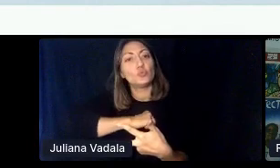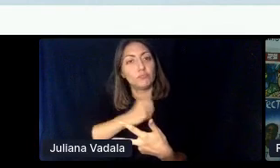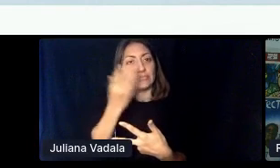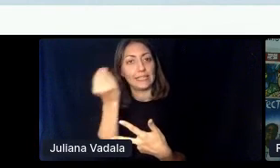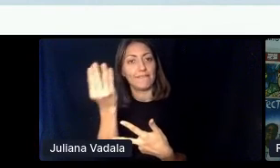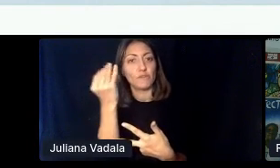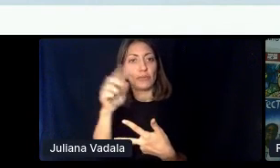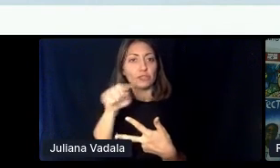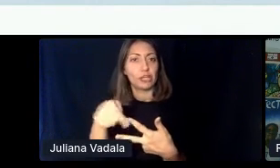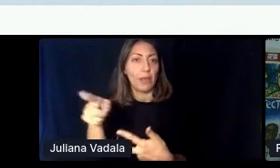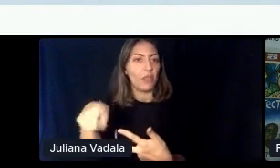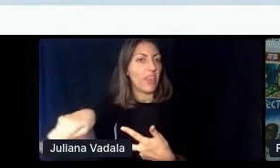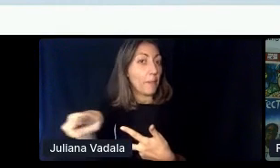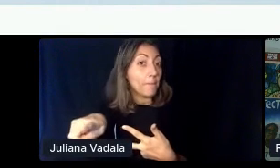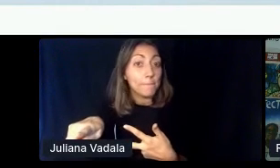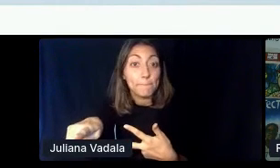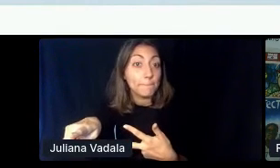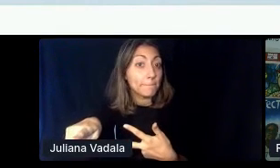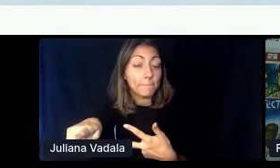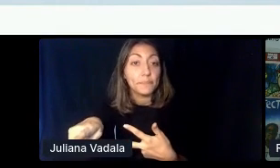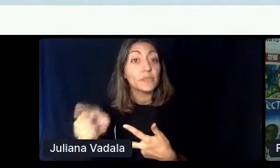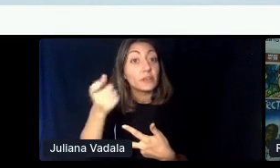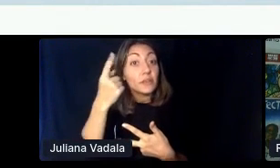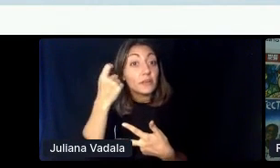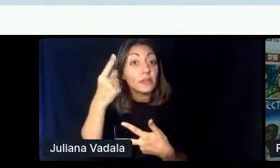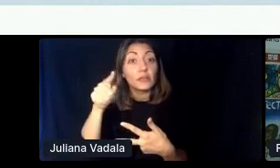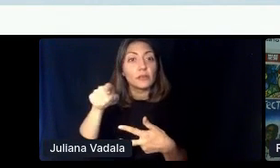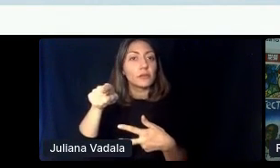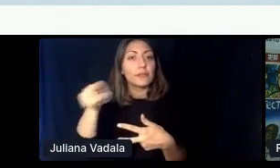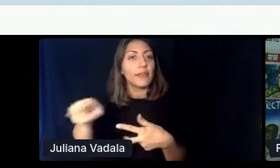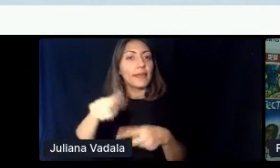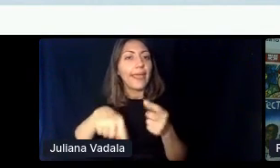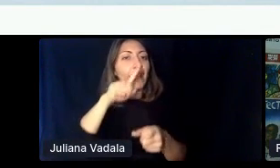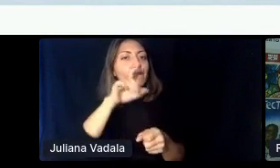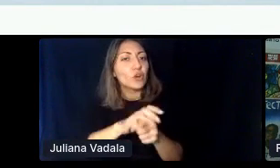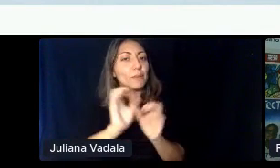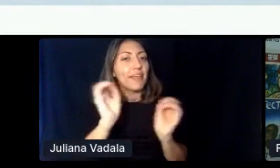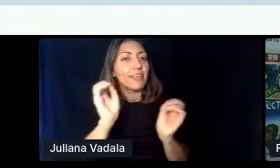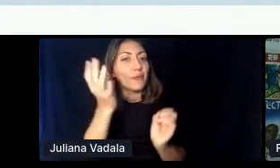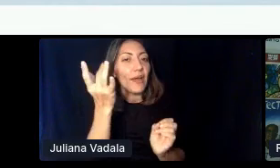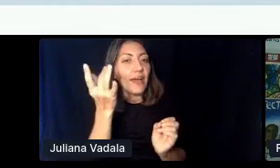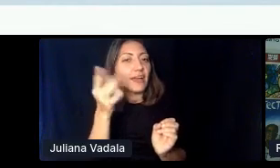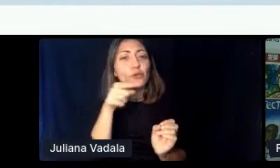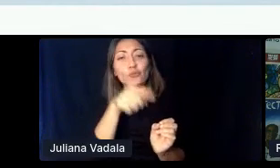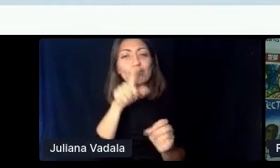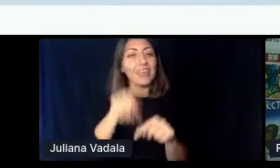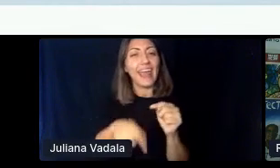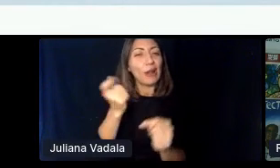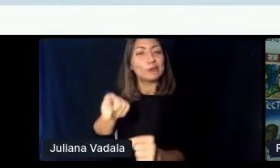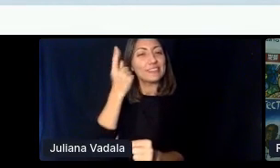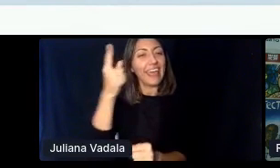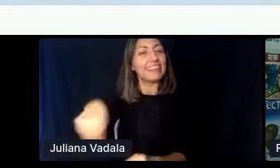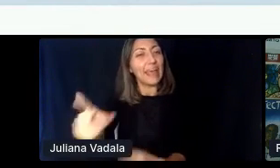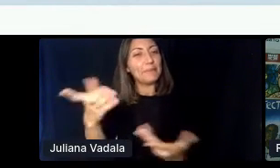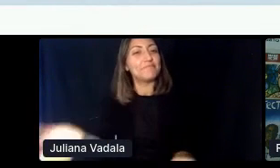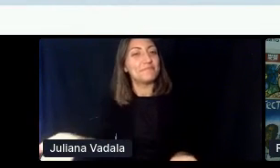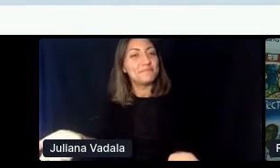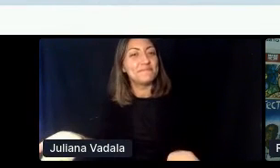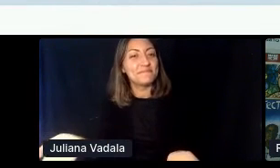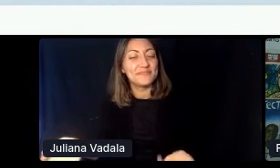has not been able to confirm any of that information because you can't understand them. Option C is what we're really going